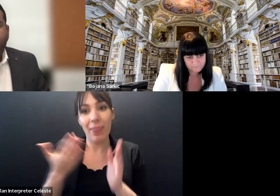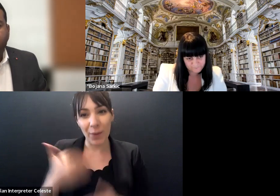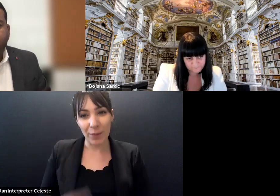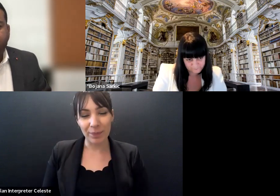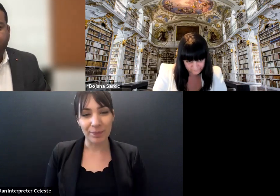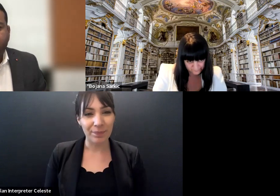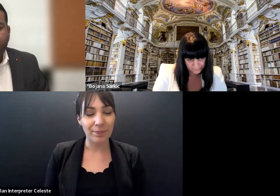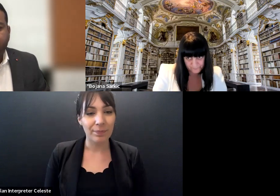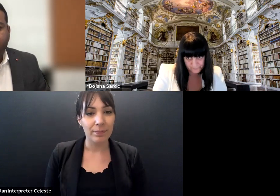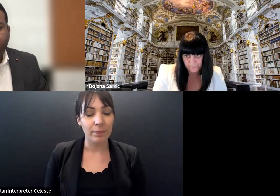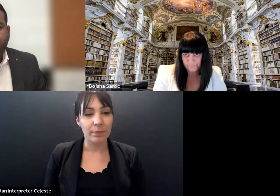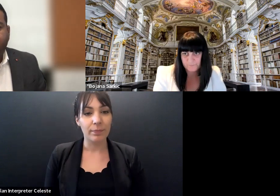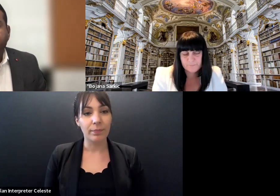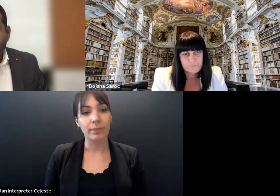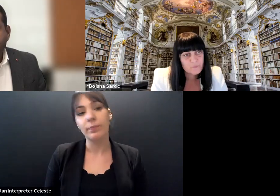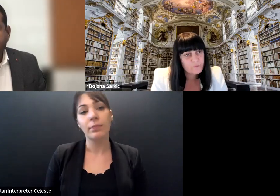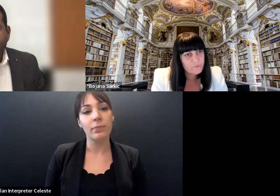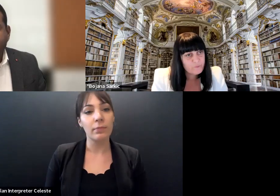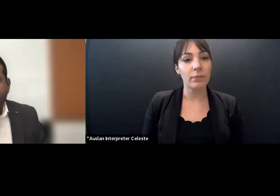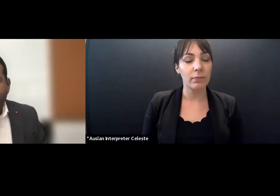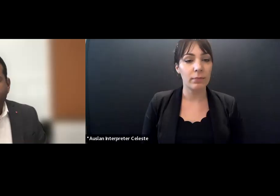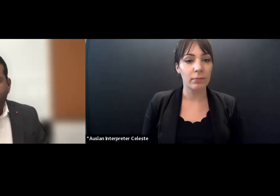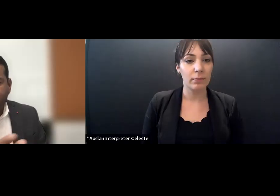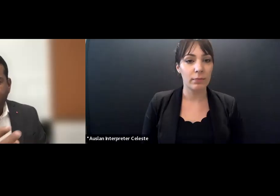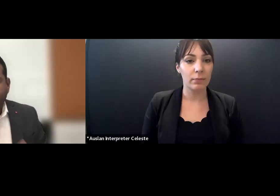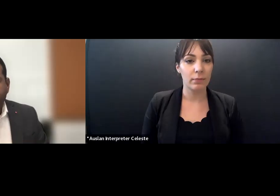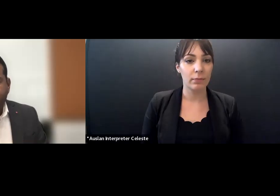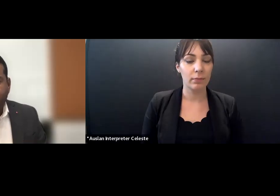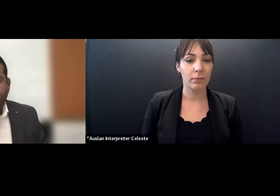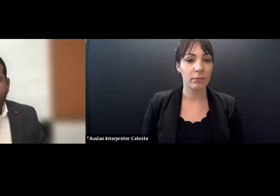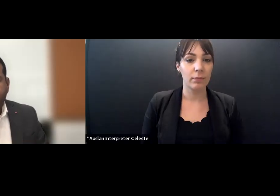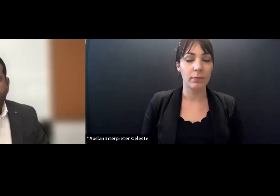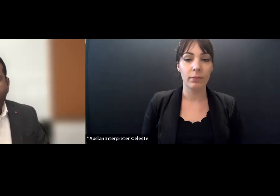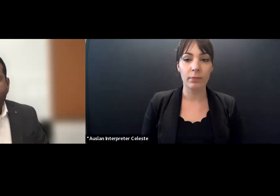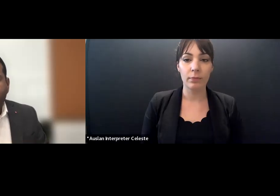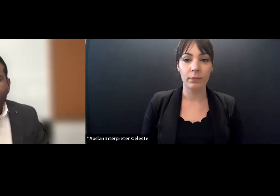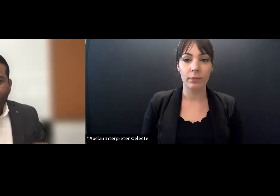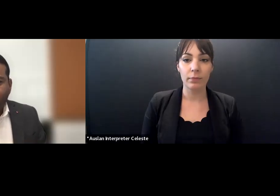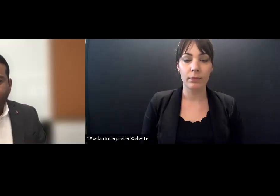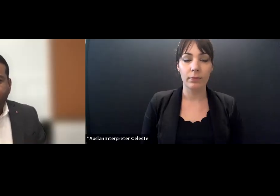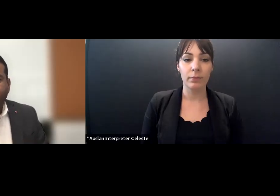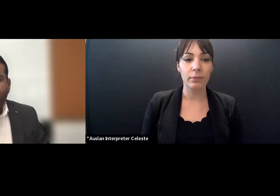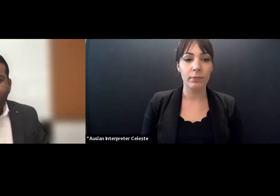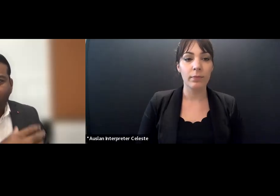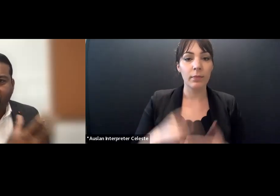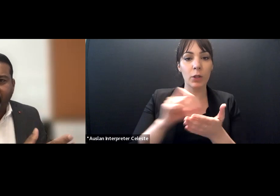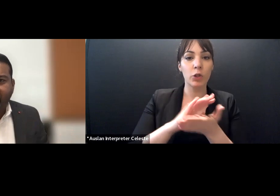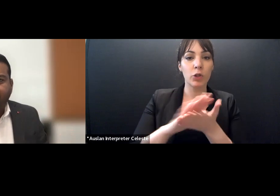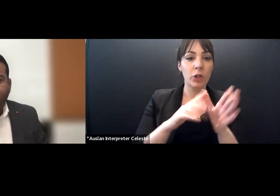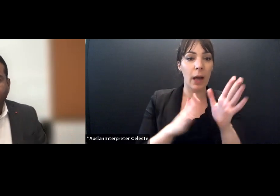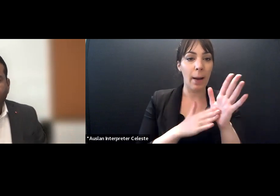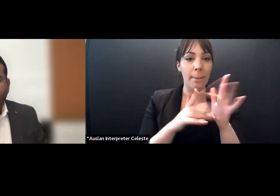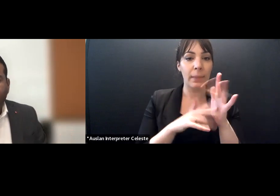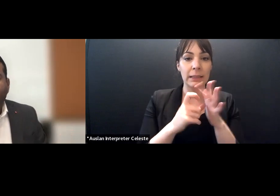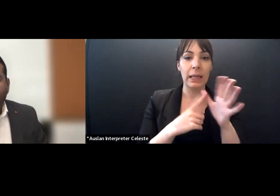Yeah, great call out there, Boyana. I mean, it's interesting you speak, both, I think you and some of the other panelists have spoken about rural students from the